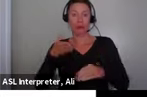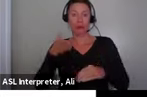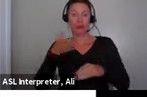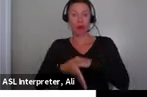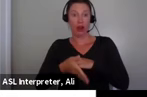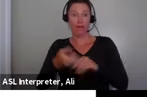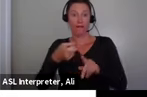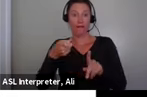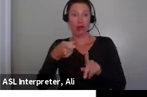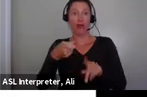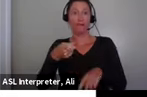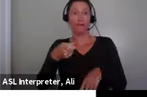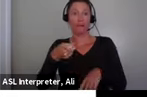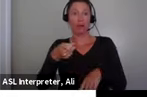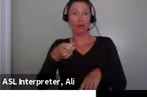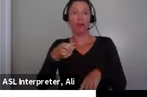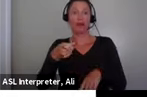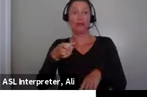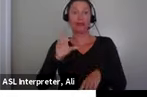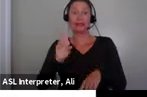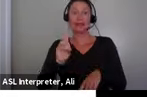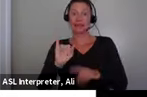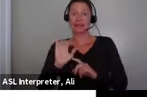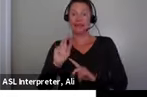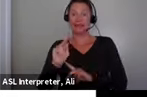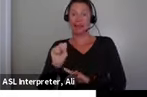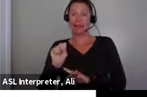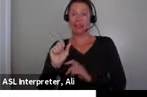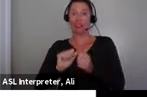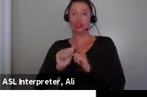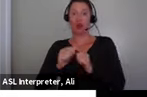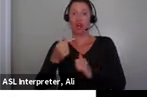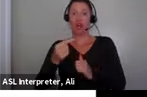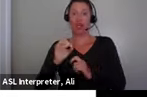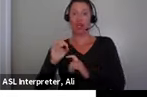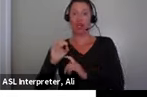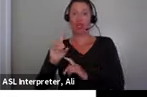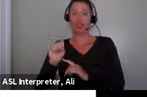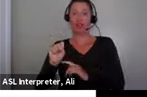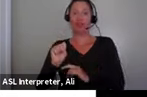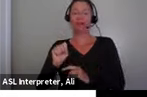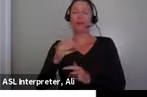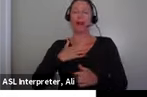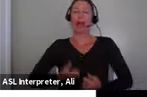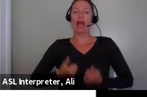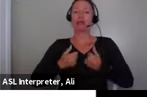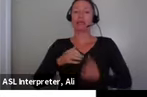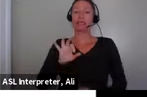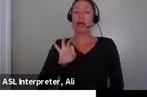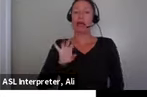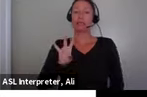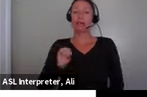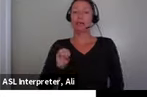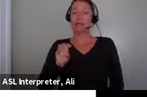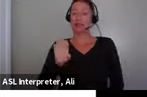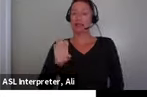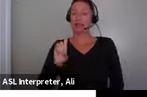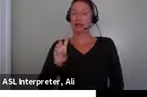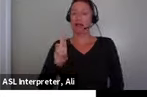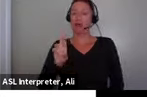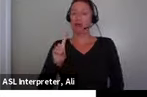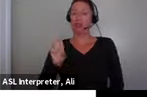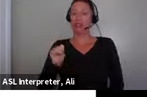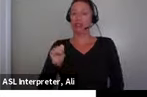from Dick's Sporting Goods. I'm at 970 Edwards Avenue. I'm concerned about access to